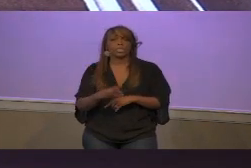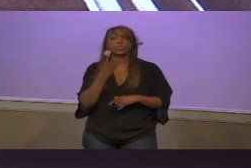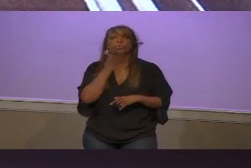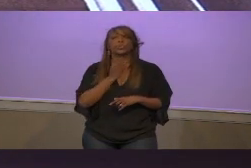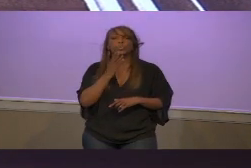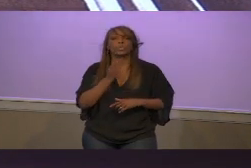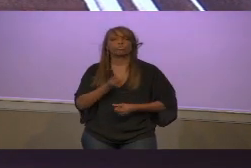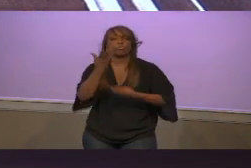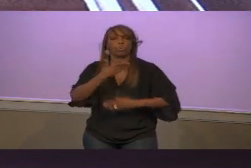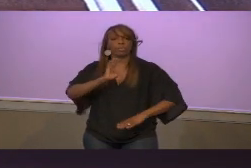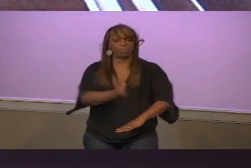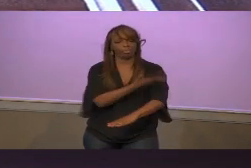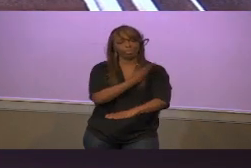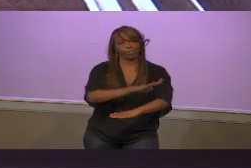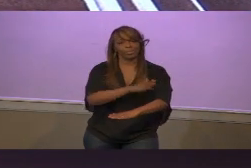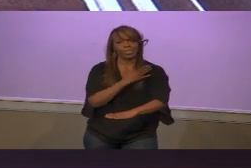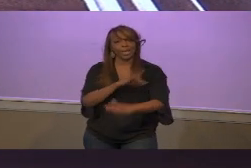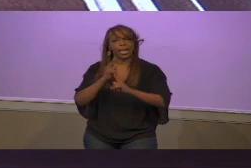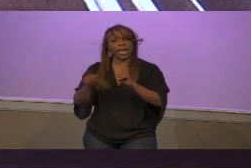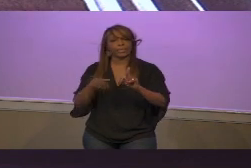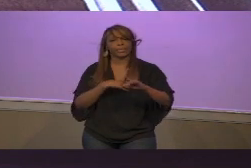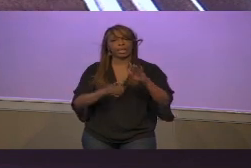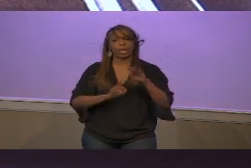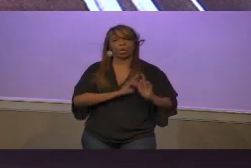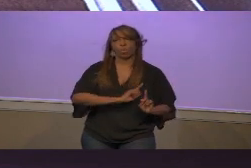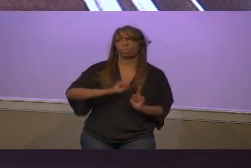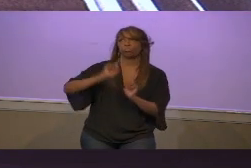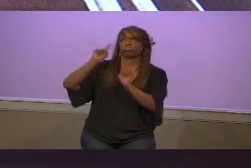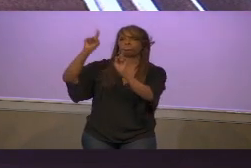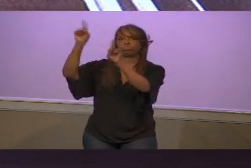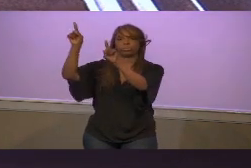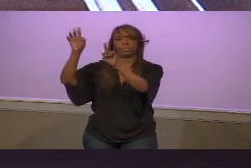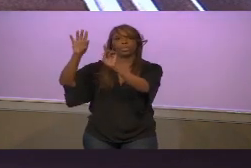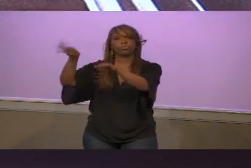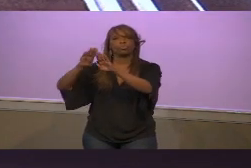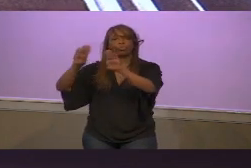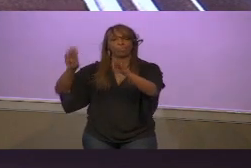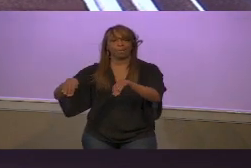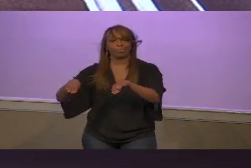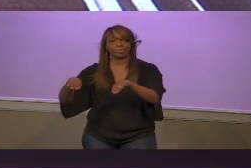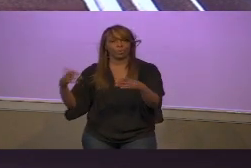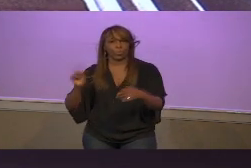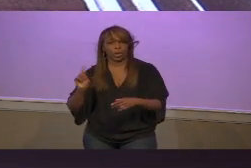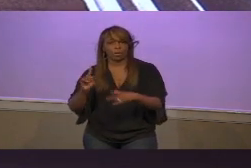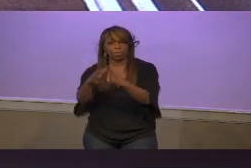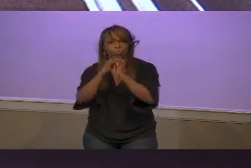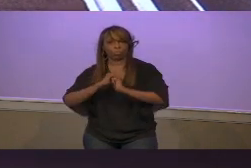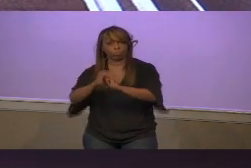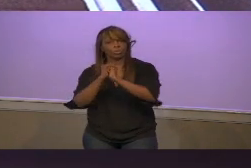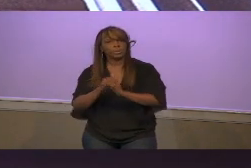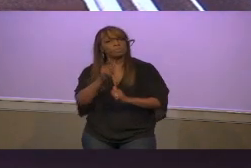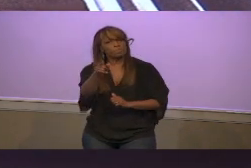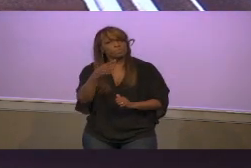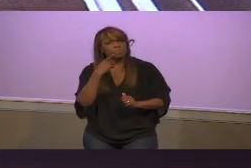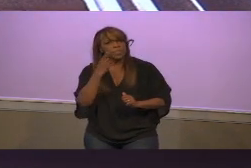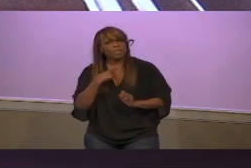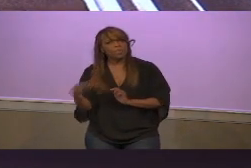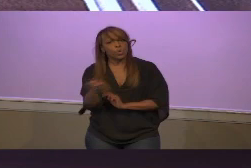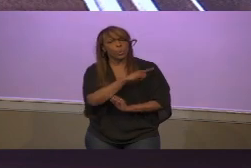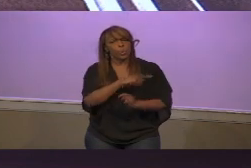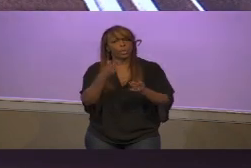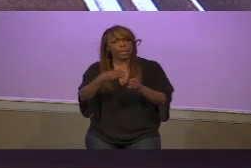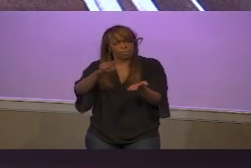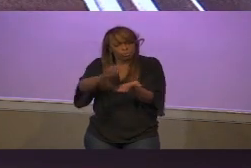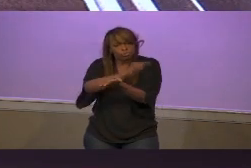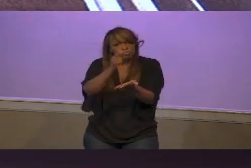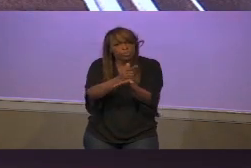they sang as they ascended up into the house of worship. As a matter of fact, if you look at the superscription in your